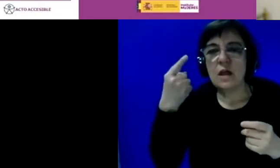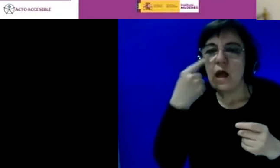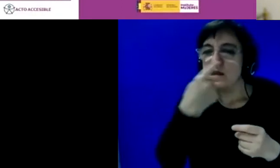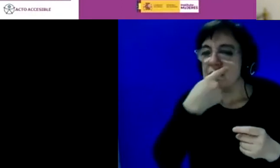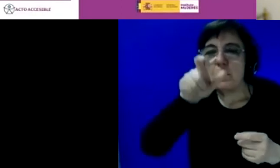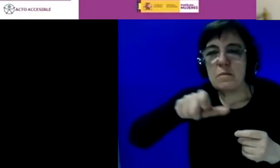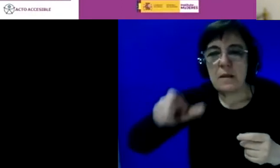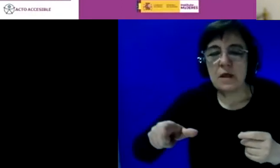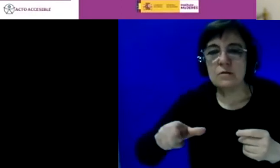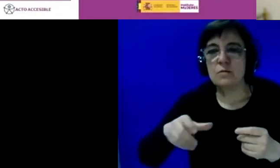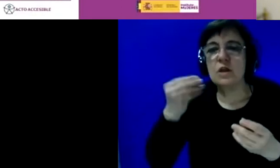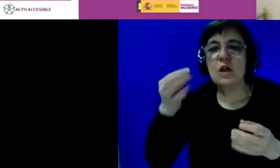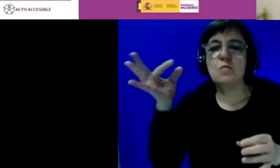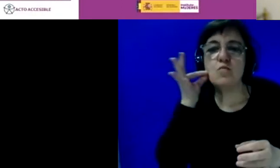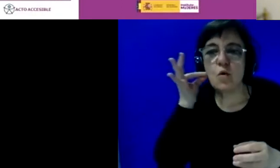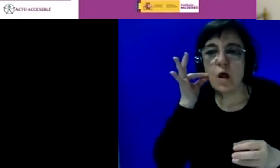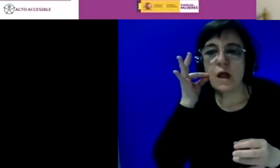Has facilitated